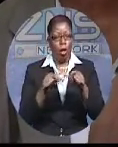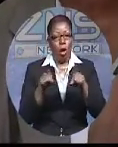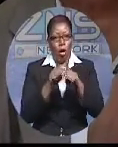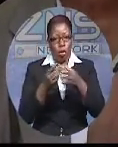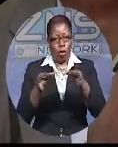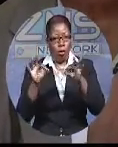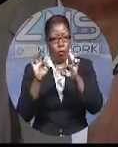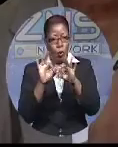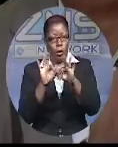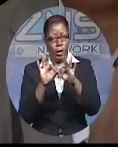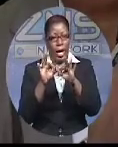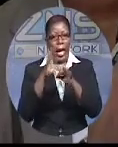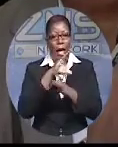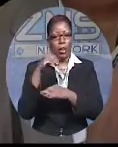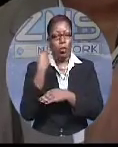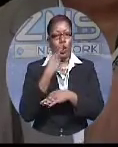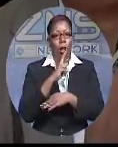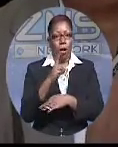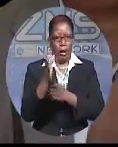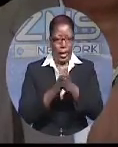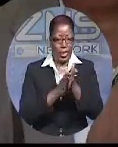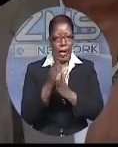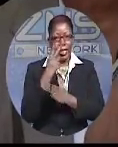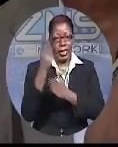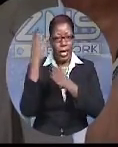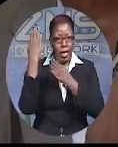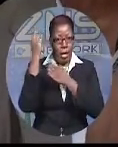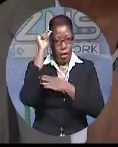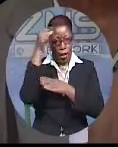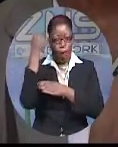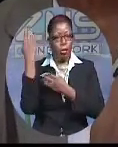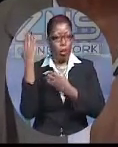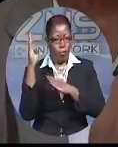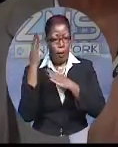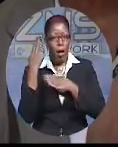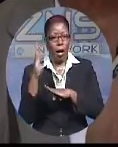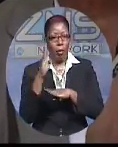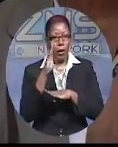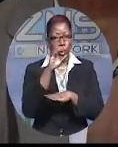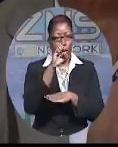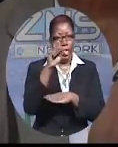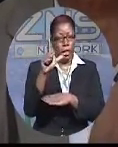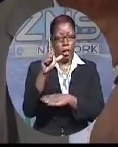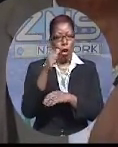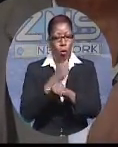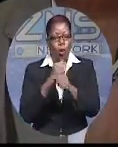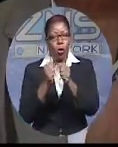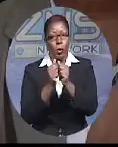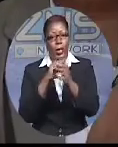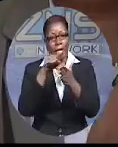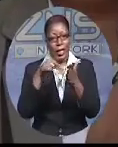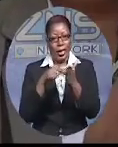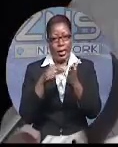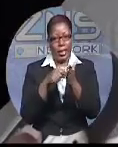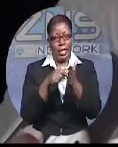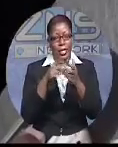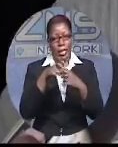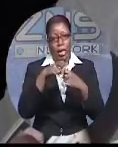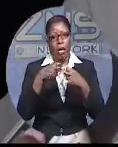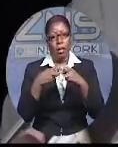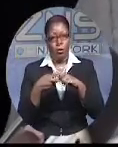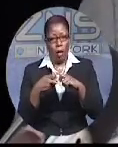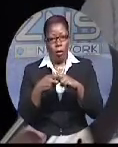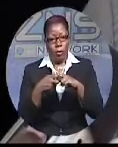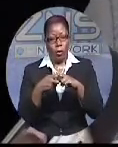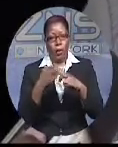important, and we're very excited to see the government of the Bahamas deal with this issue in a responsible and ethical way. And I